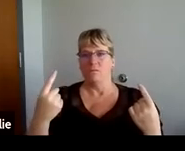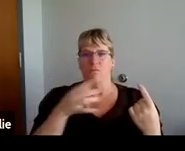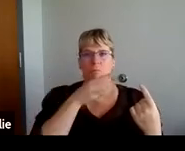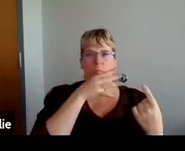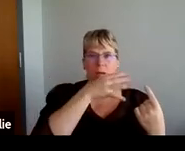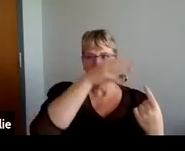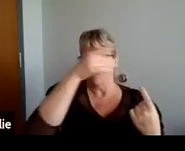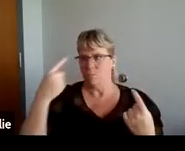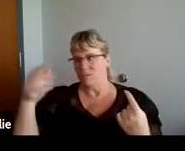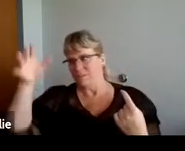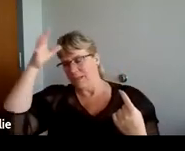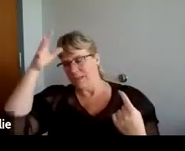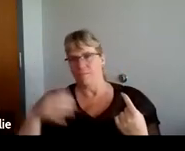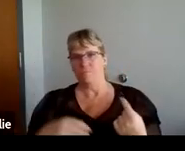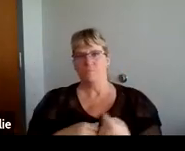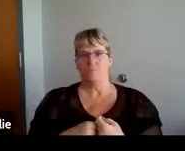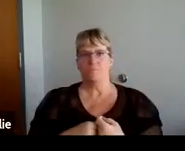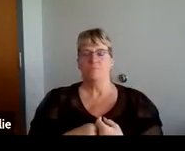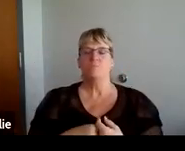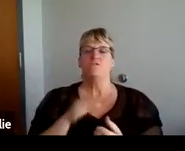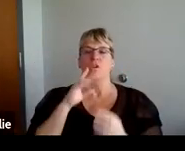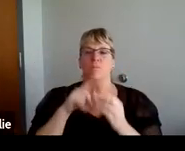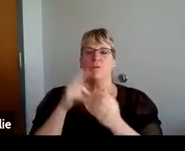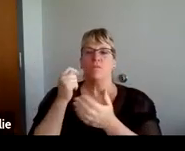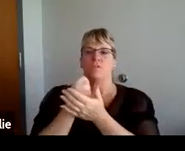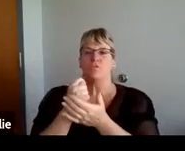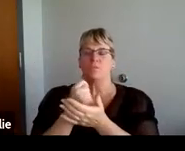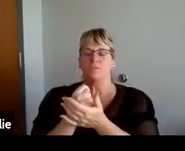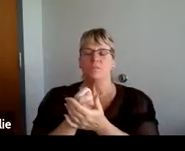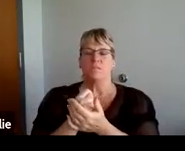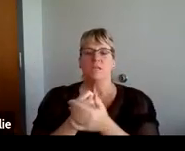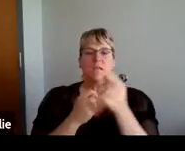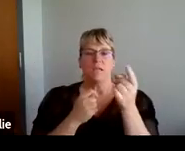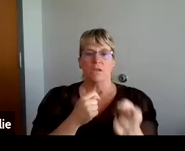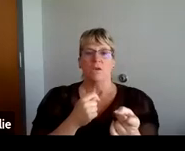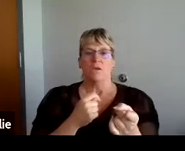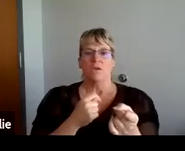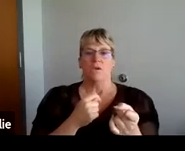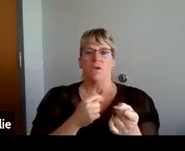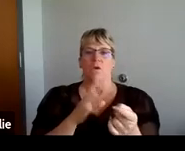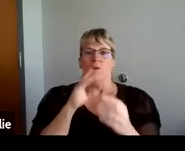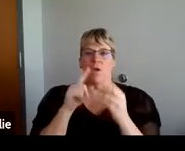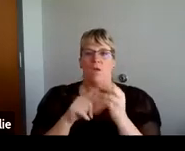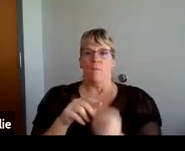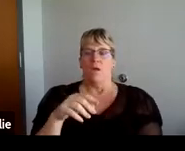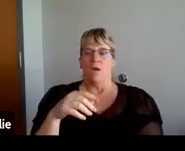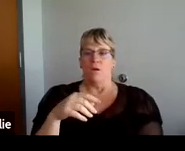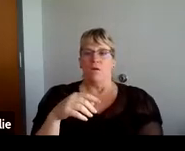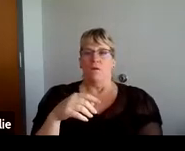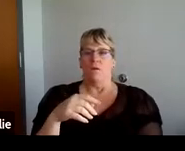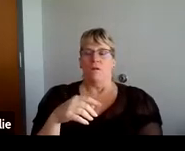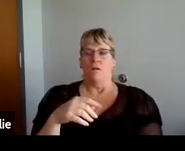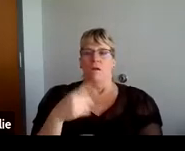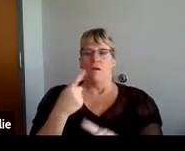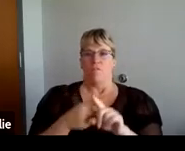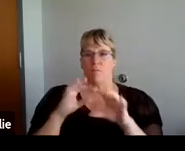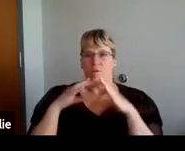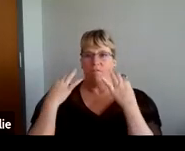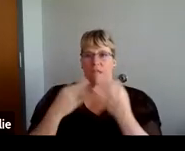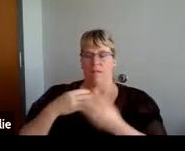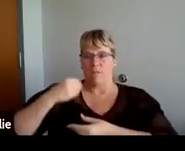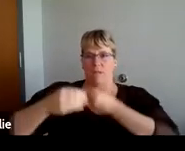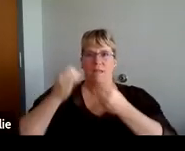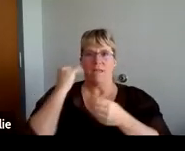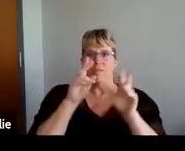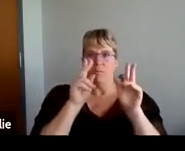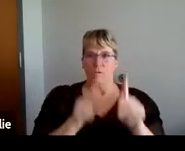take the domain of treatment response. Here we're looking at genes that may tell us if an individual with